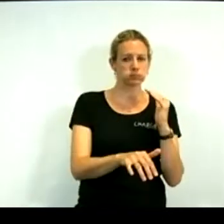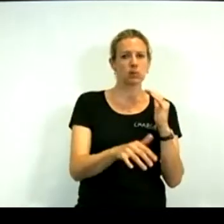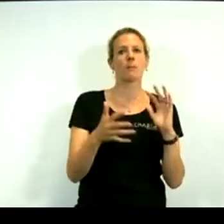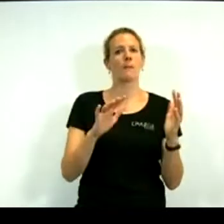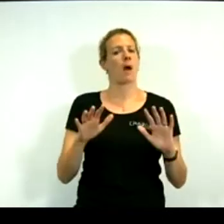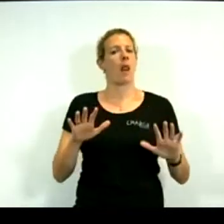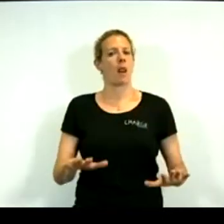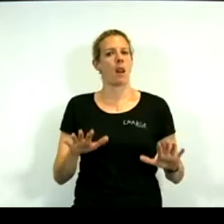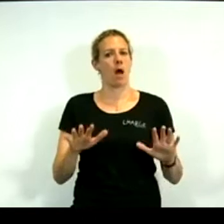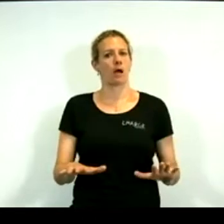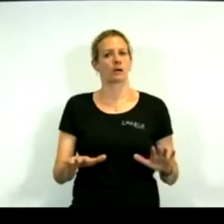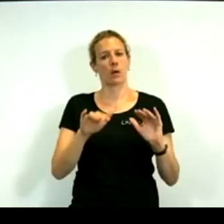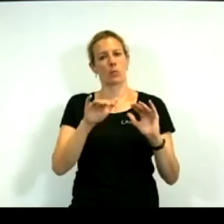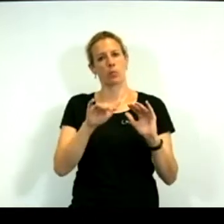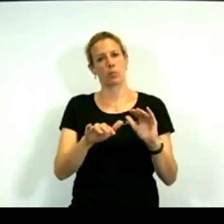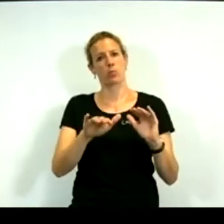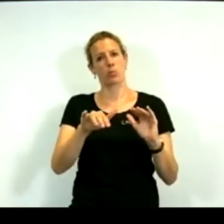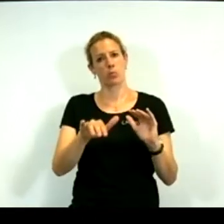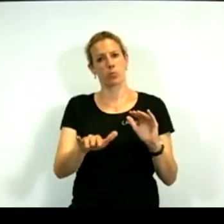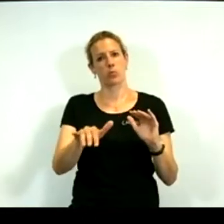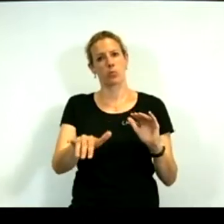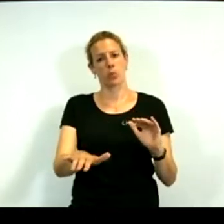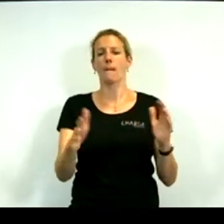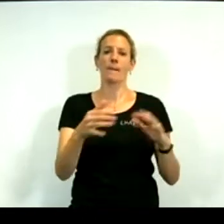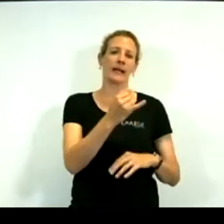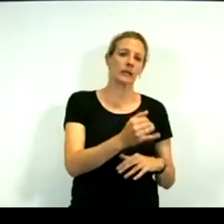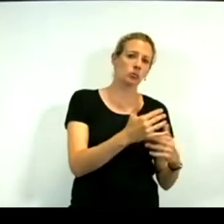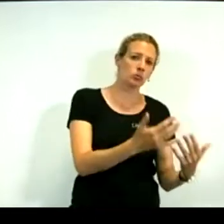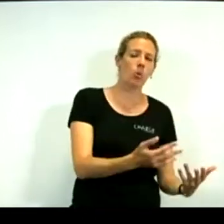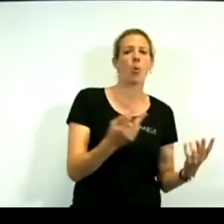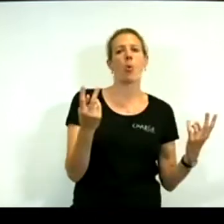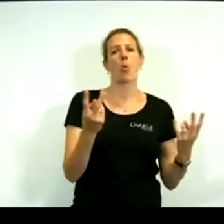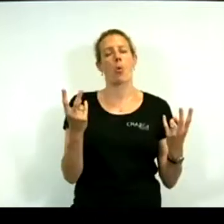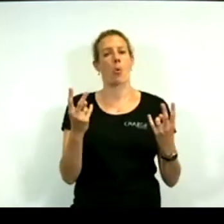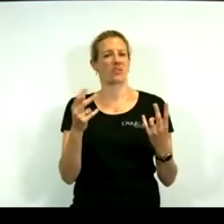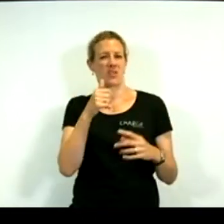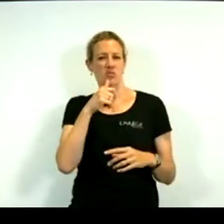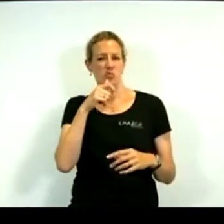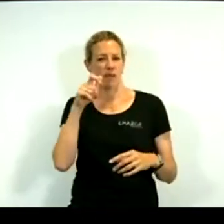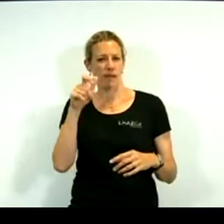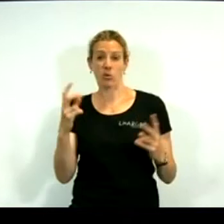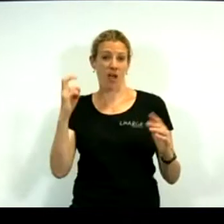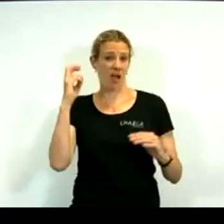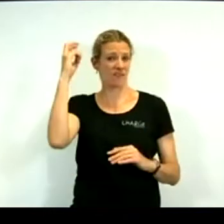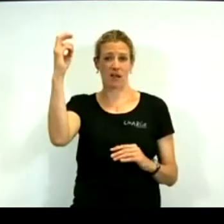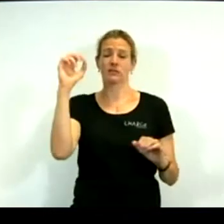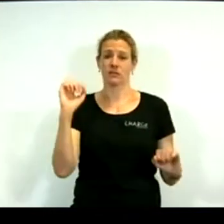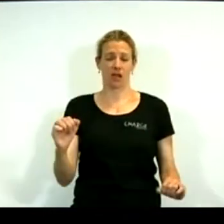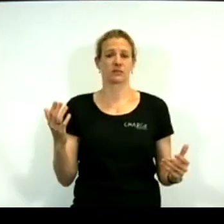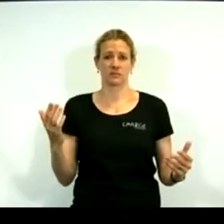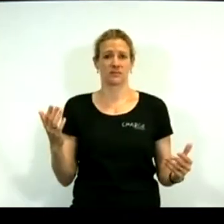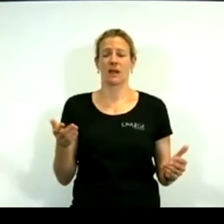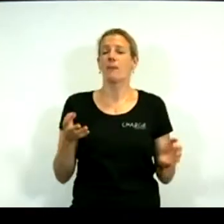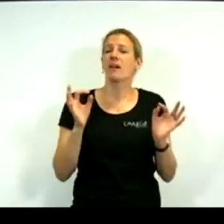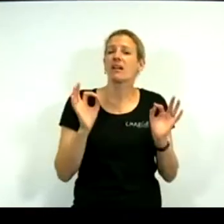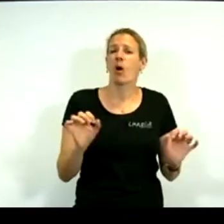as a child or as a teenager or as an adult. And we don't totally know the reasons. We